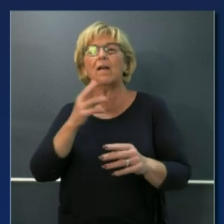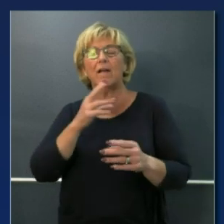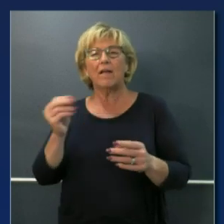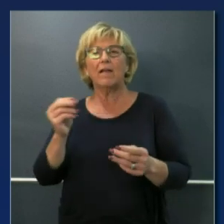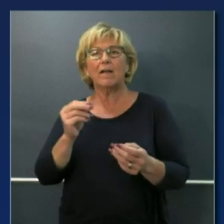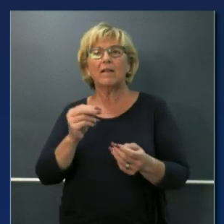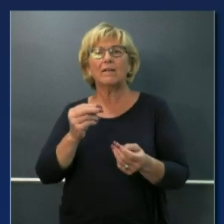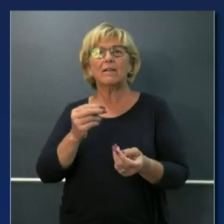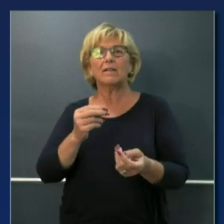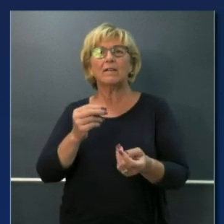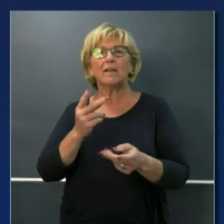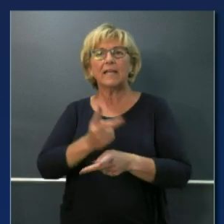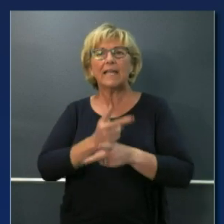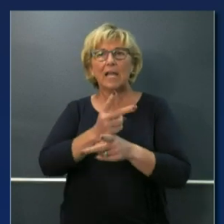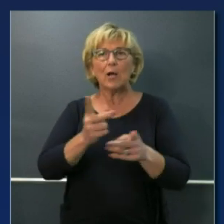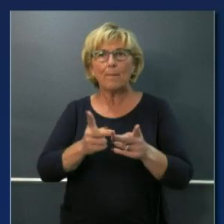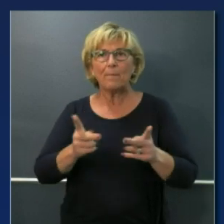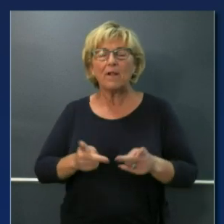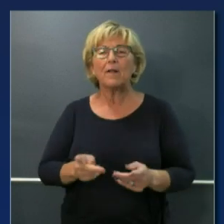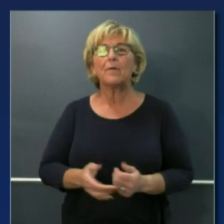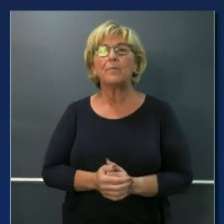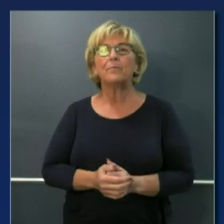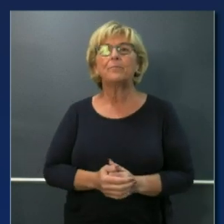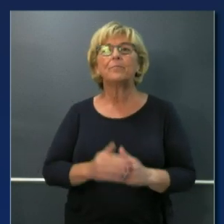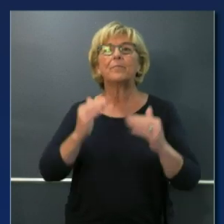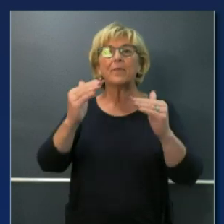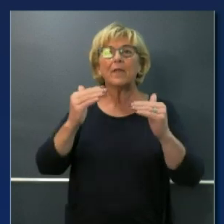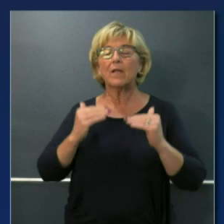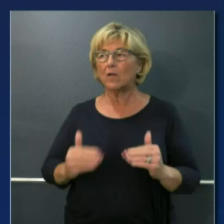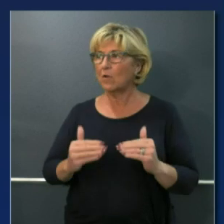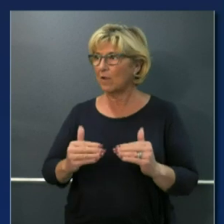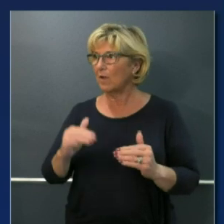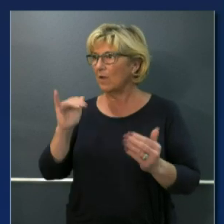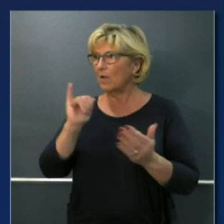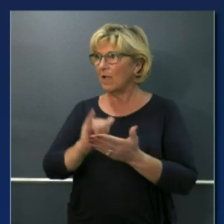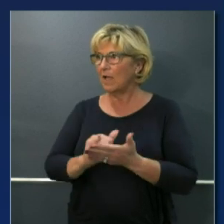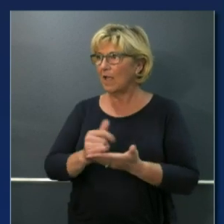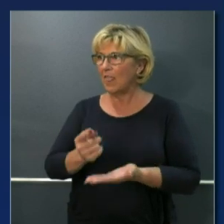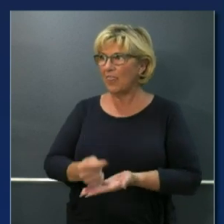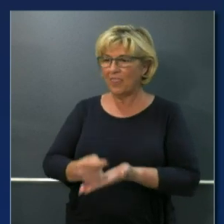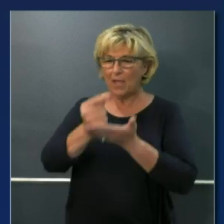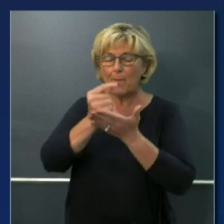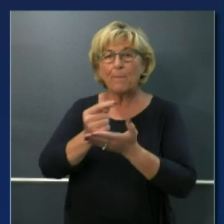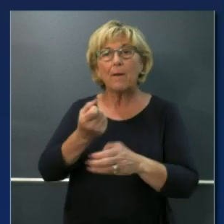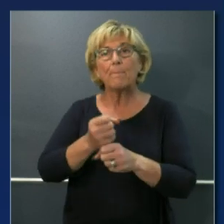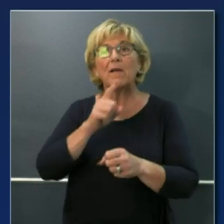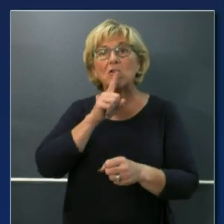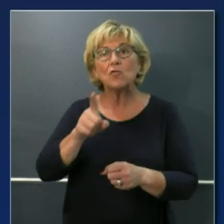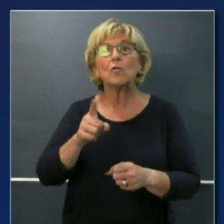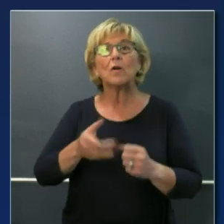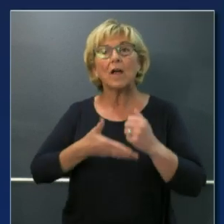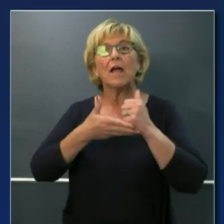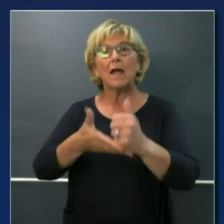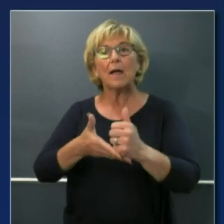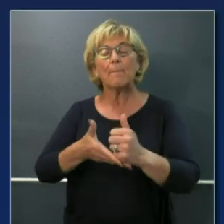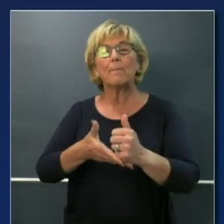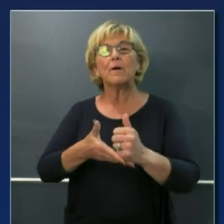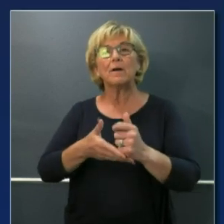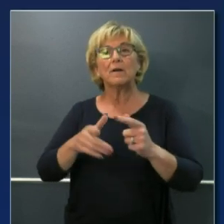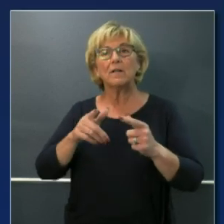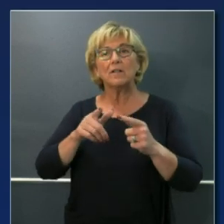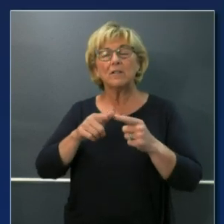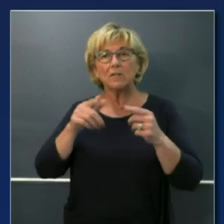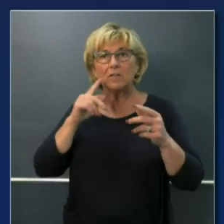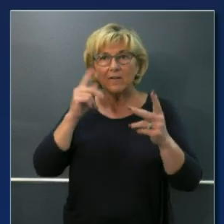need. Therapeutic development to meet the demand is an area that we're working on as well to make sure that we help move the work forward.